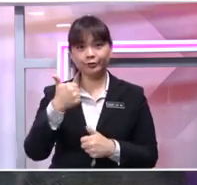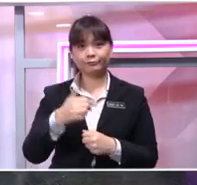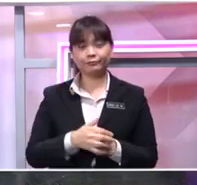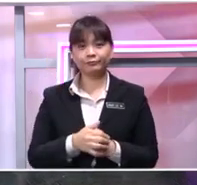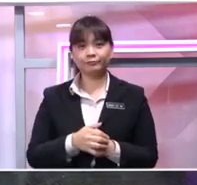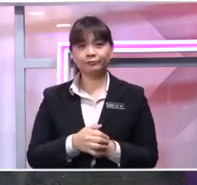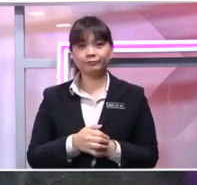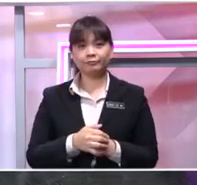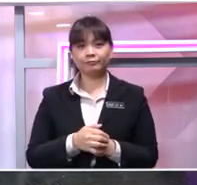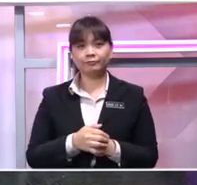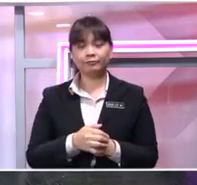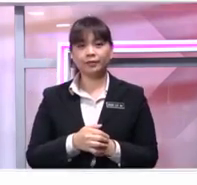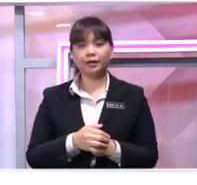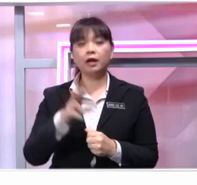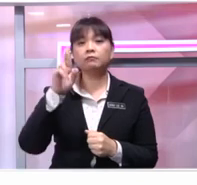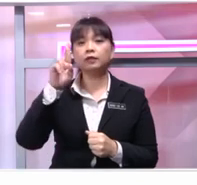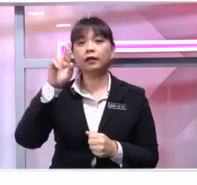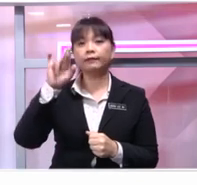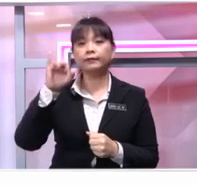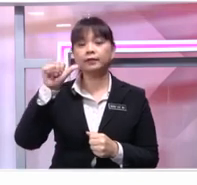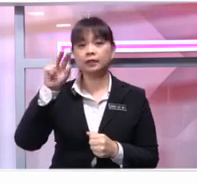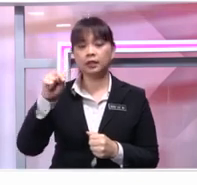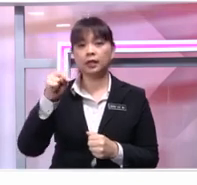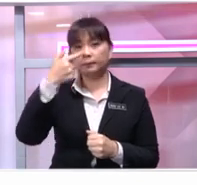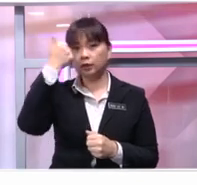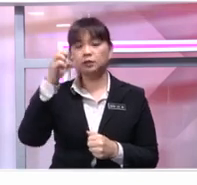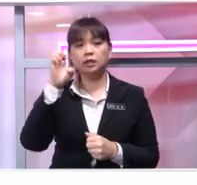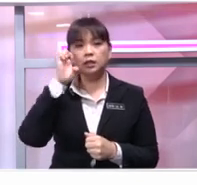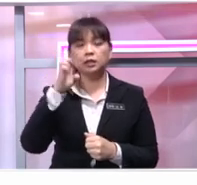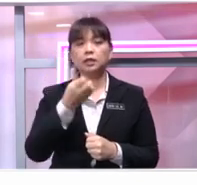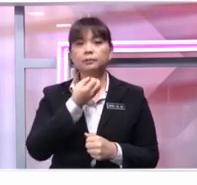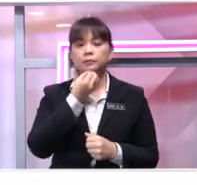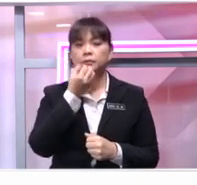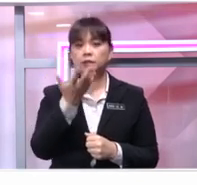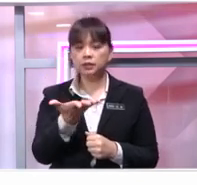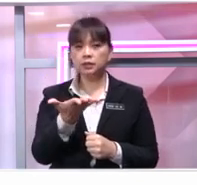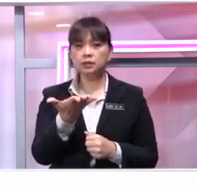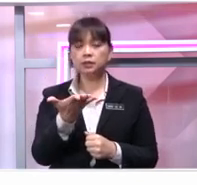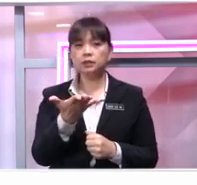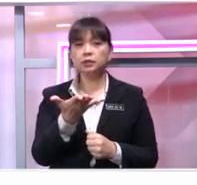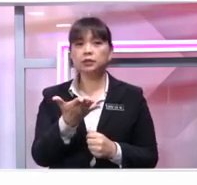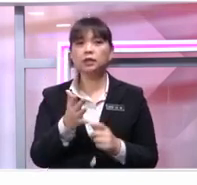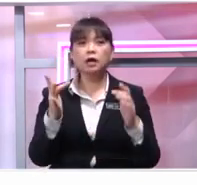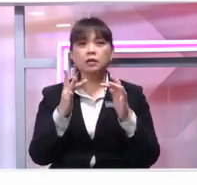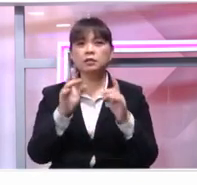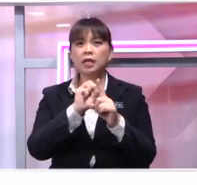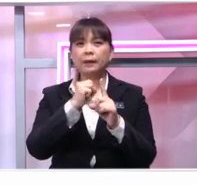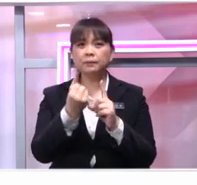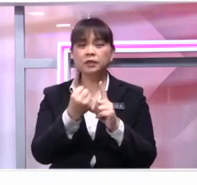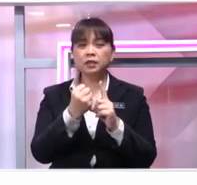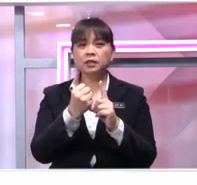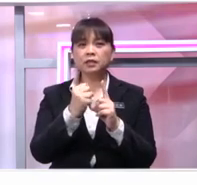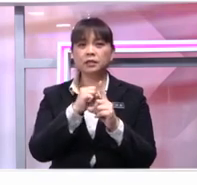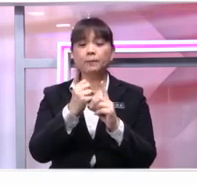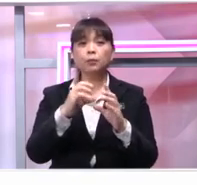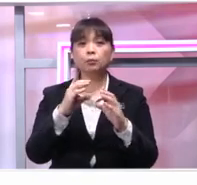It's Ryan, teacher, because he mentioned the cyberbullying and violence. Yes, exactly. Wow, good job, Hakimi. He still